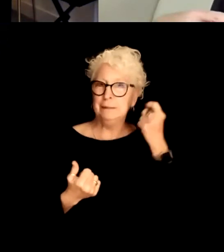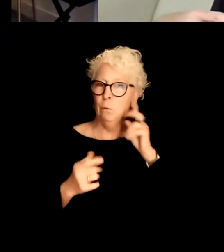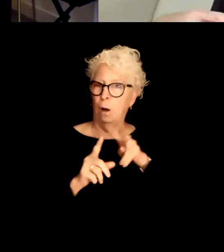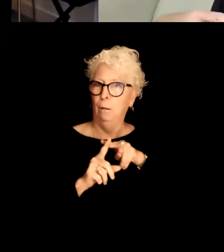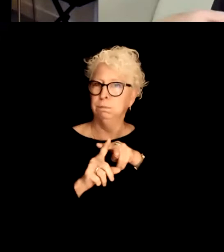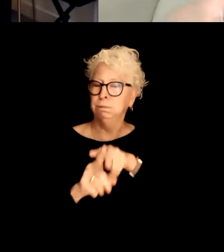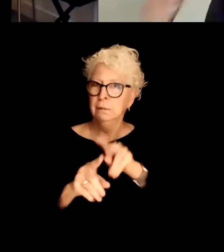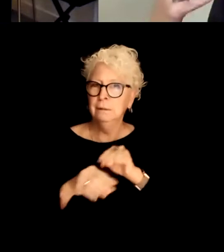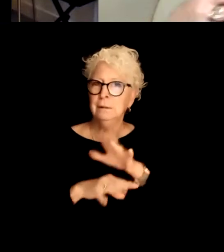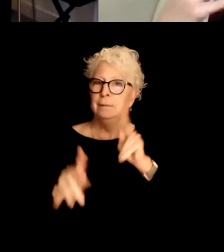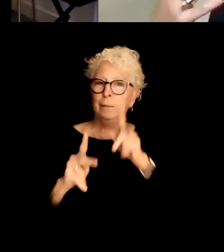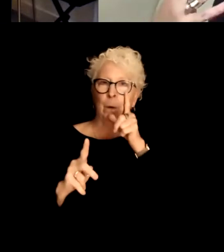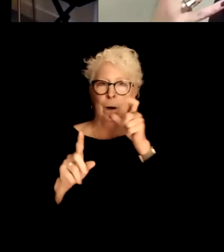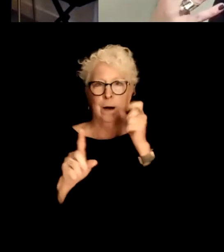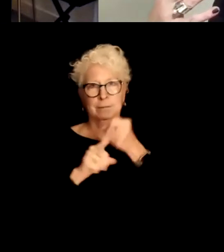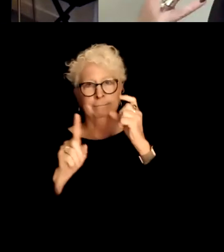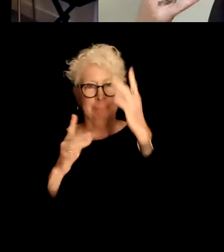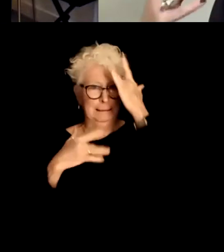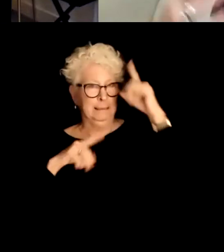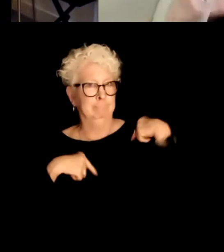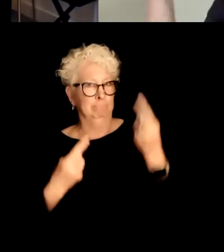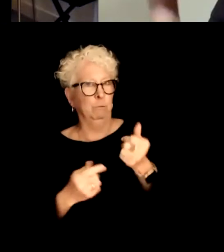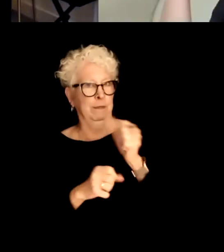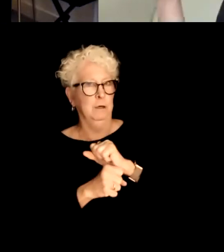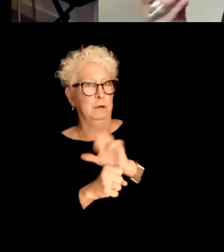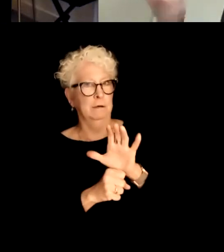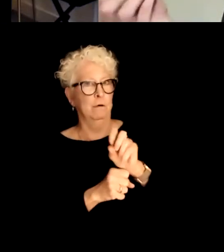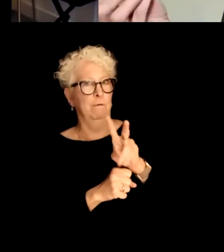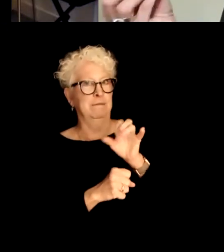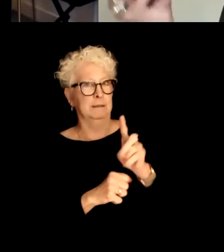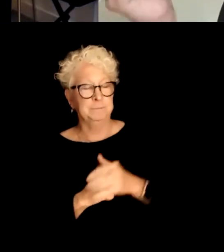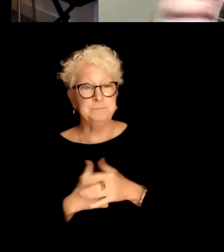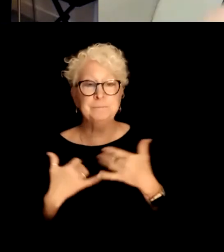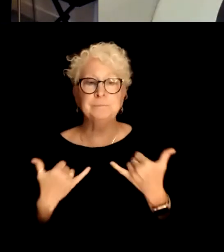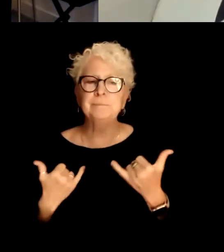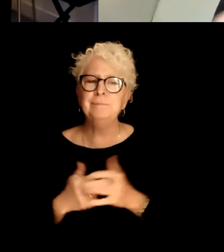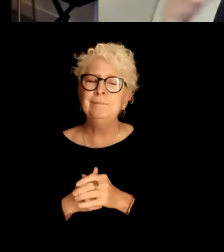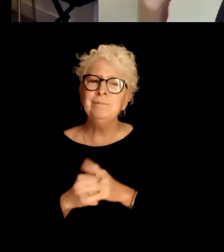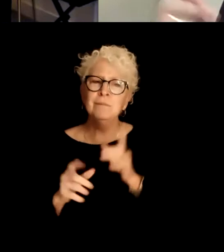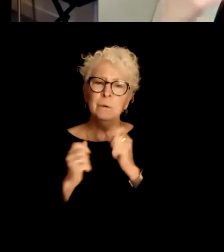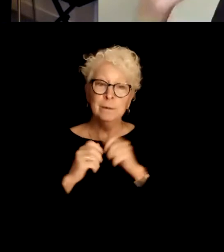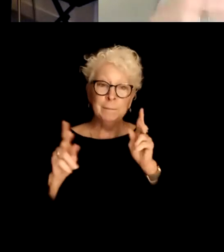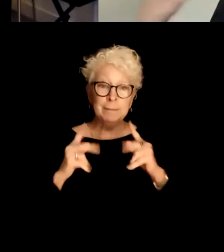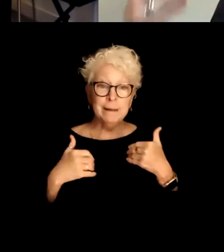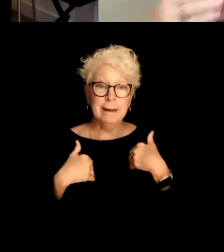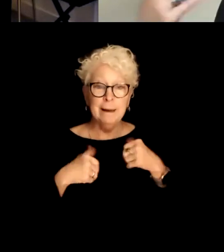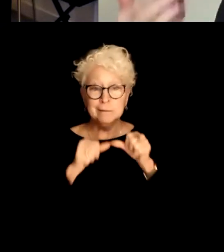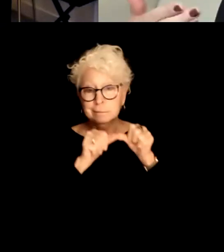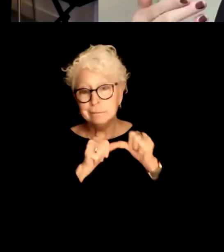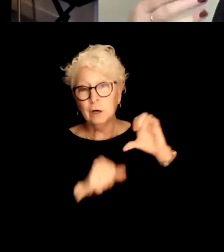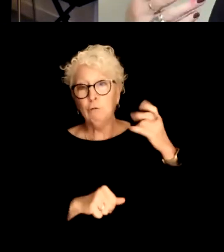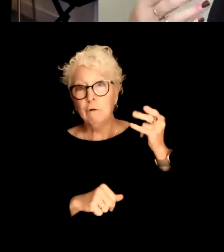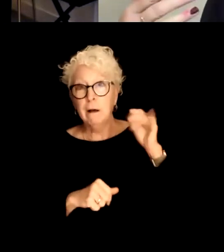I have my own take on what happens when the sort of folks who've had chronic illness for 1, 5,